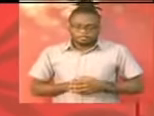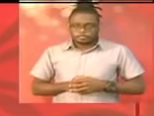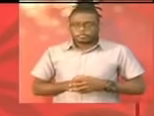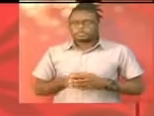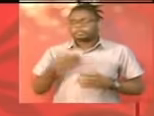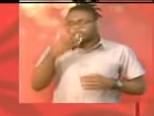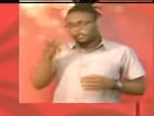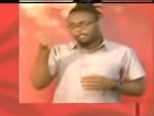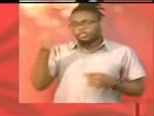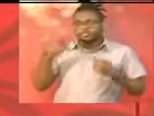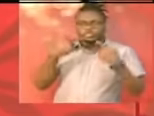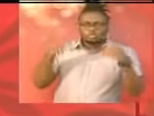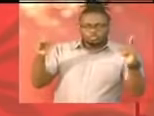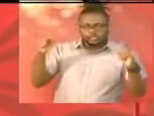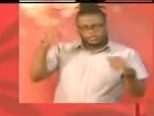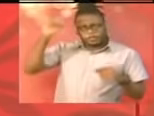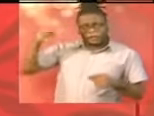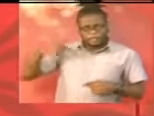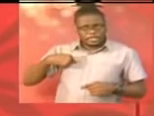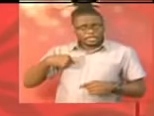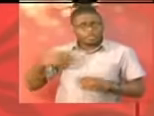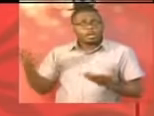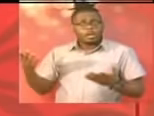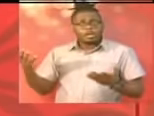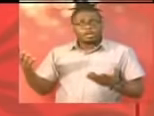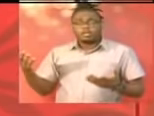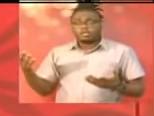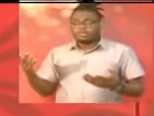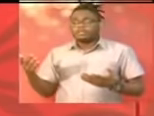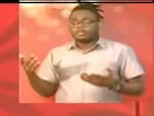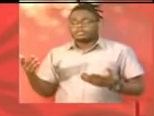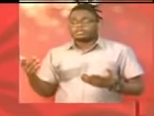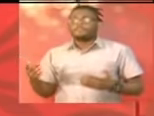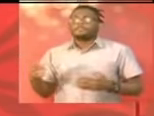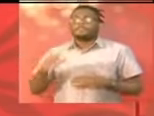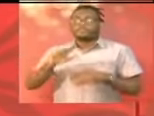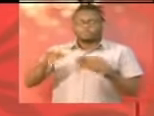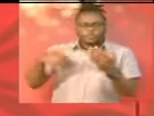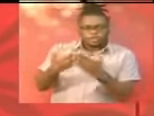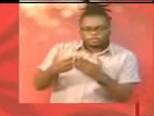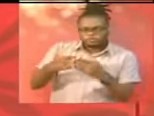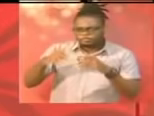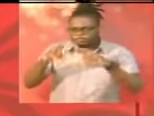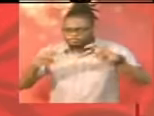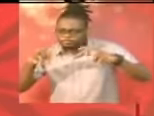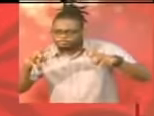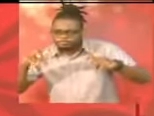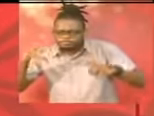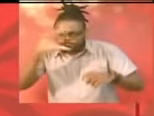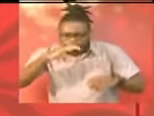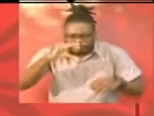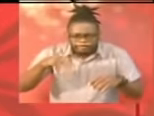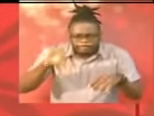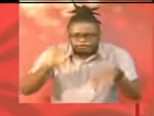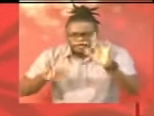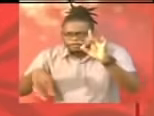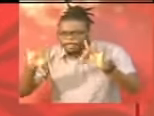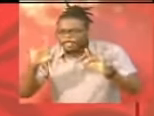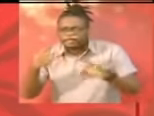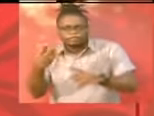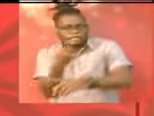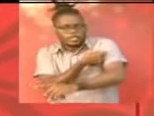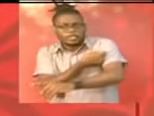about vaccination were more than enough to convince me that getting vaccinated was the best way to stand up to